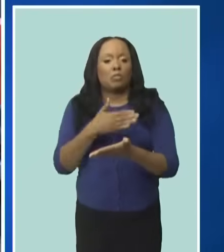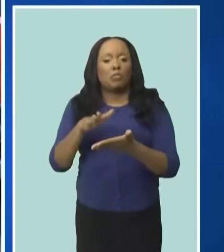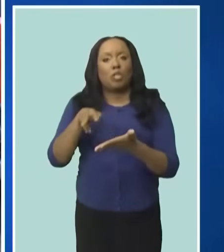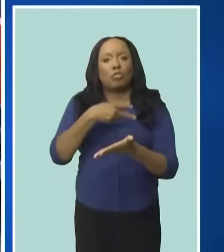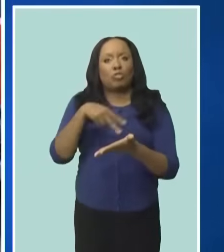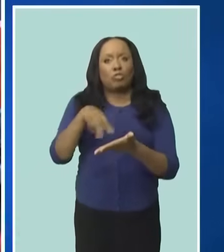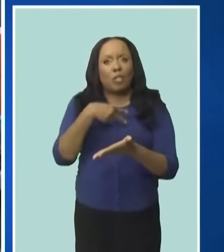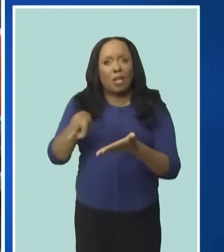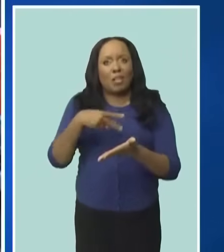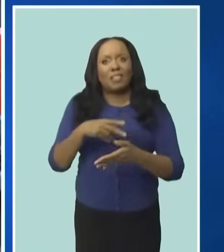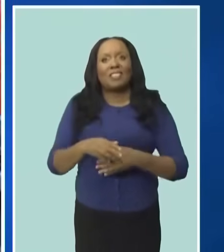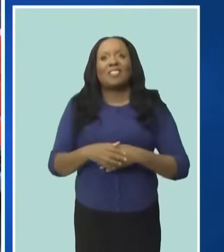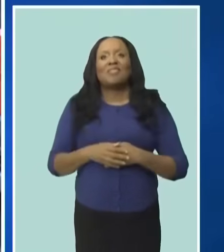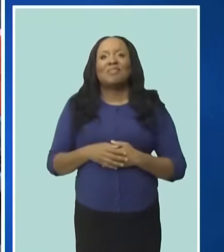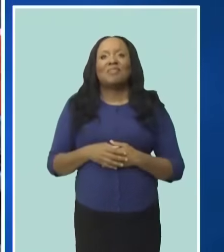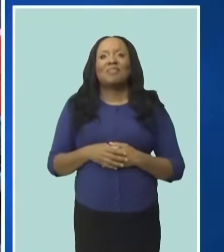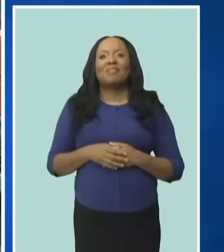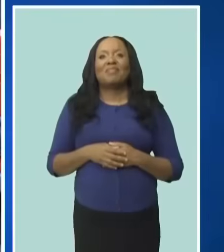hallelujah, hallelujah,